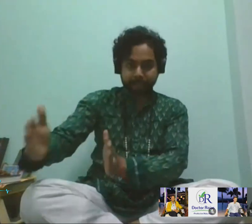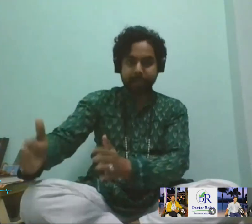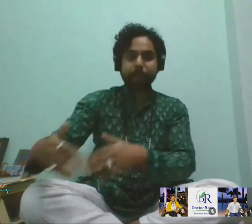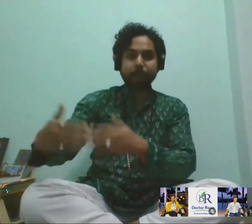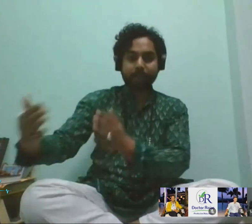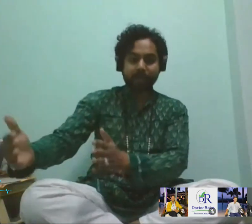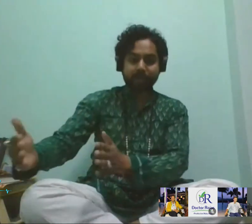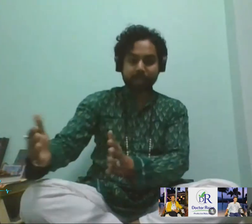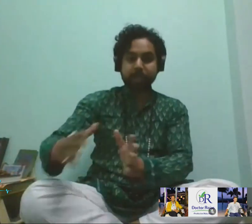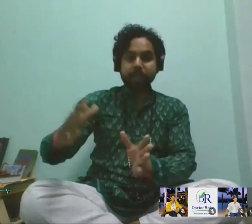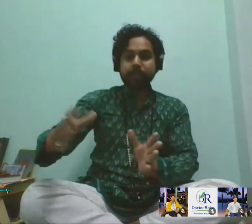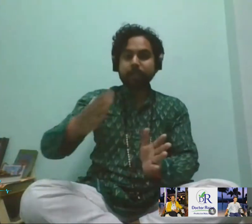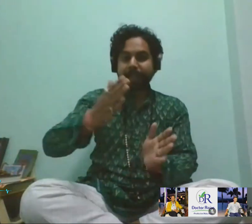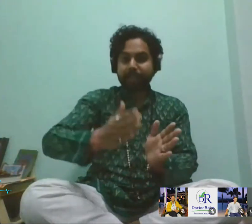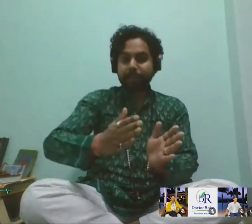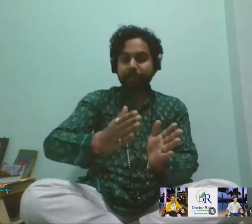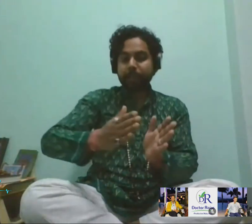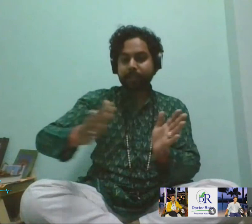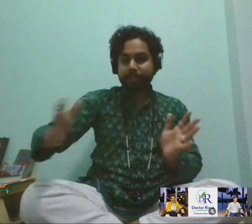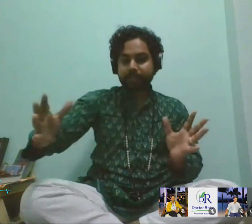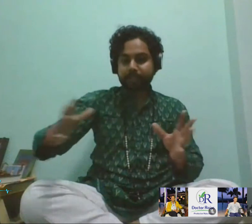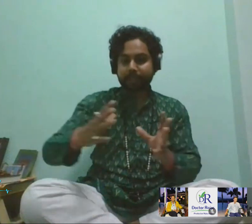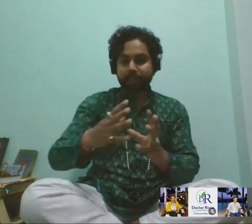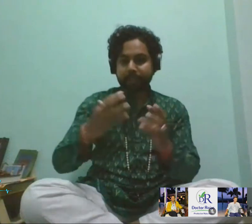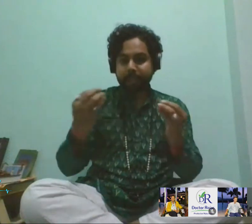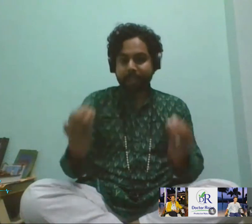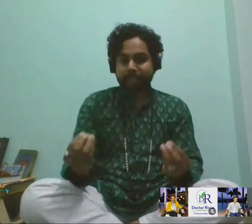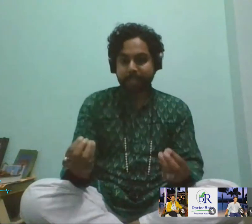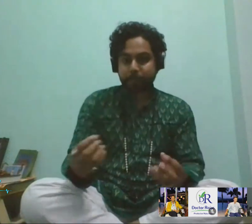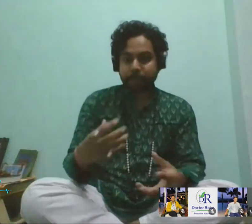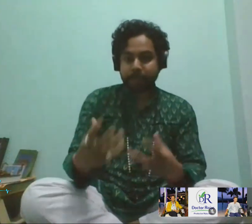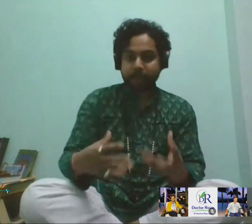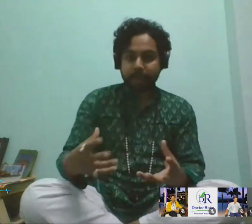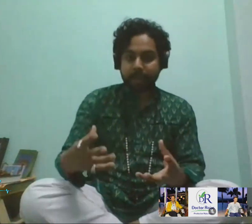and then let me talk again. So I can, because it's a really